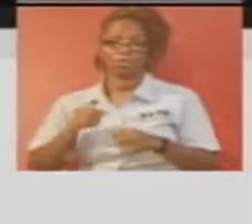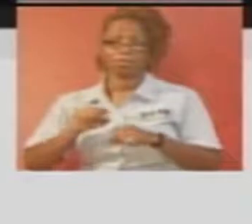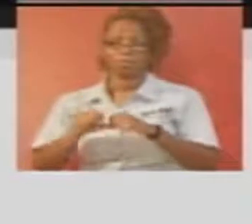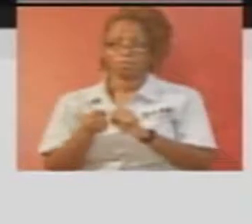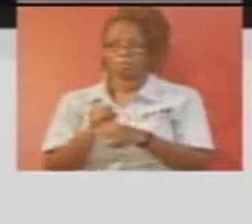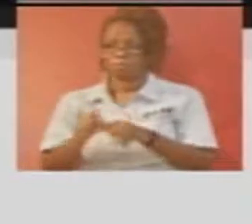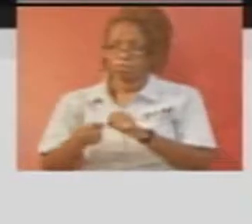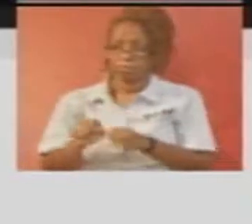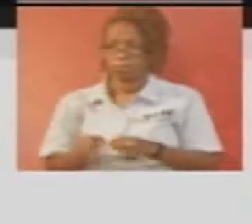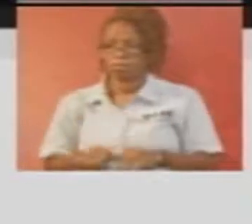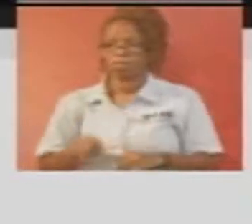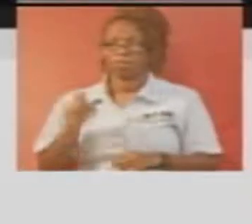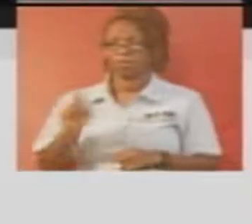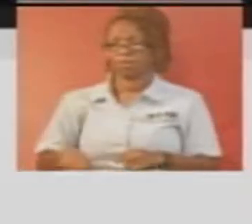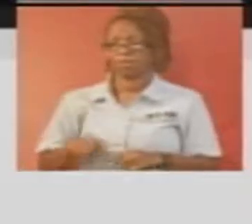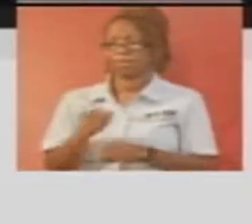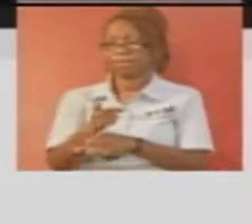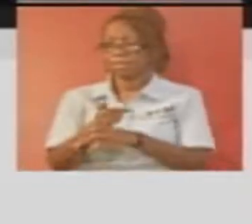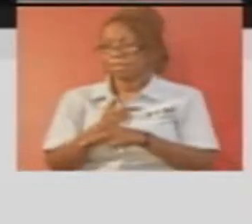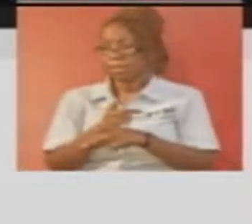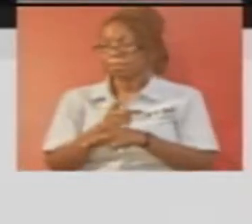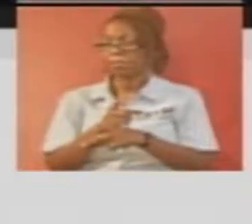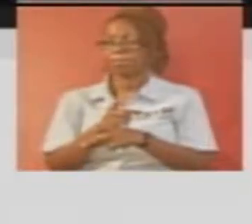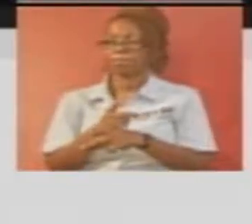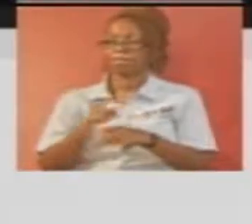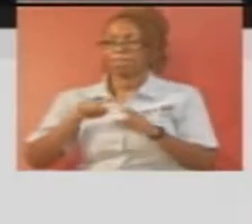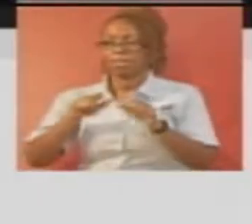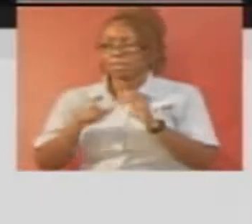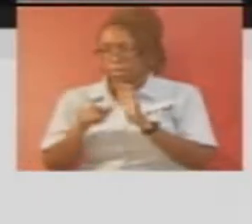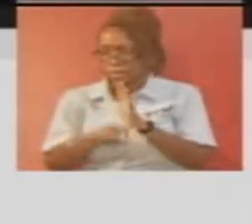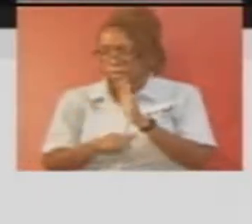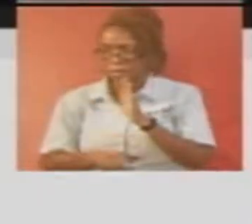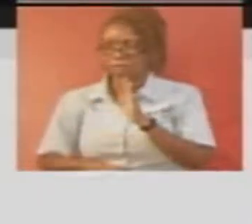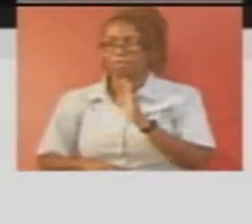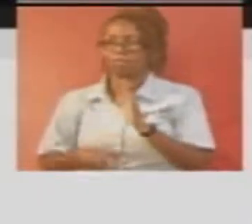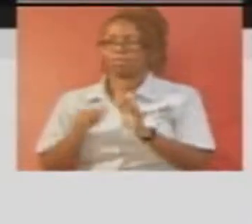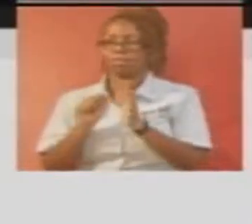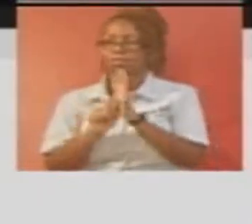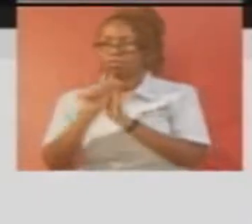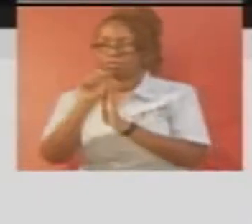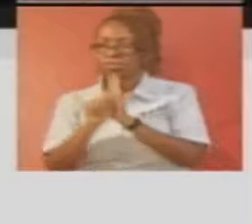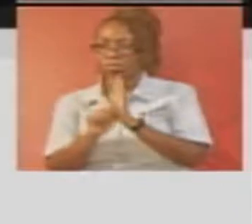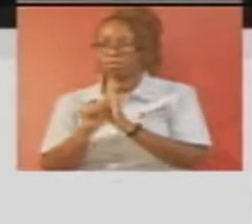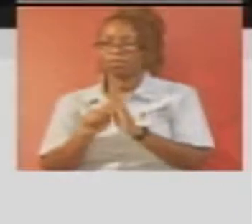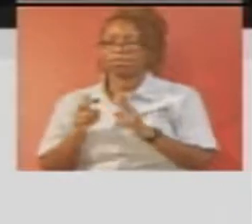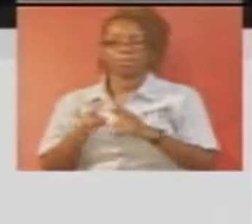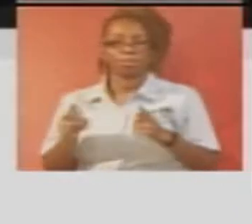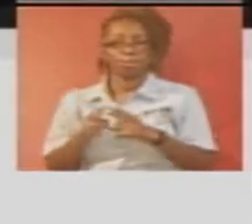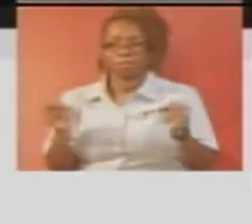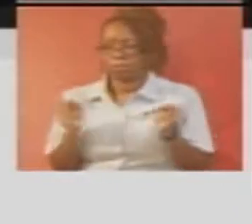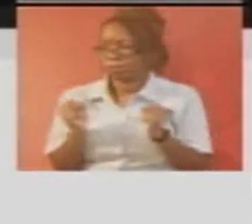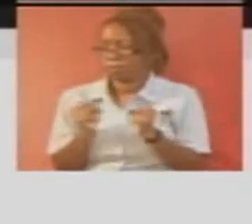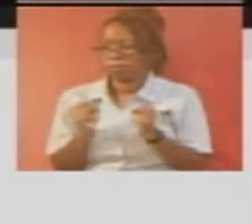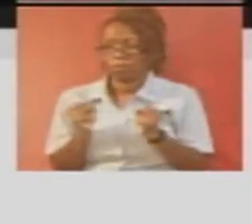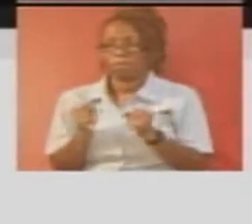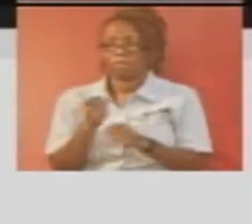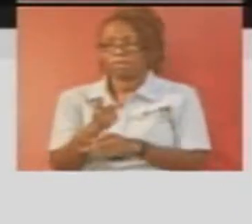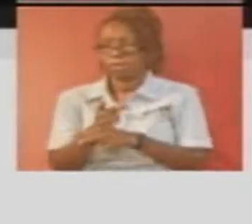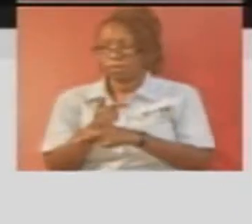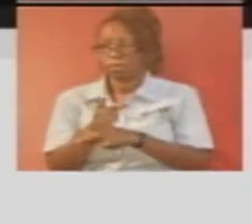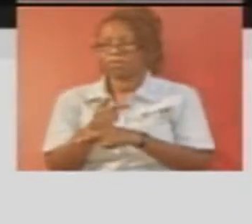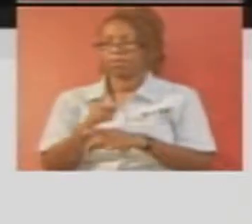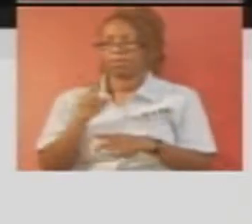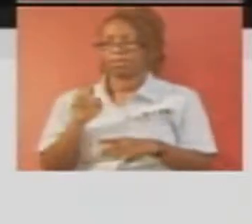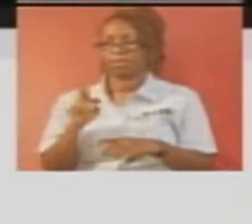low temperatures. There's one of them, the Moderna vaccine, I believe, which they say can be stored